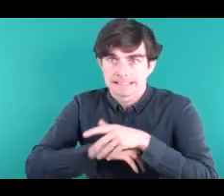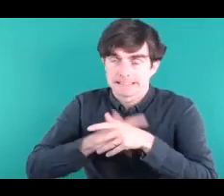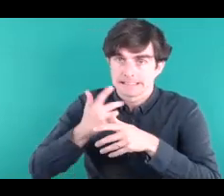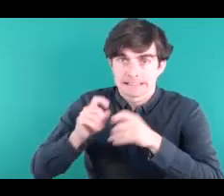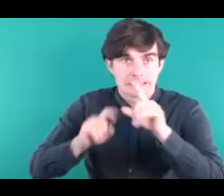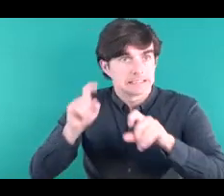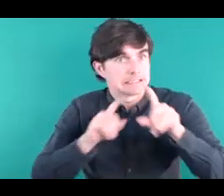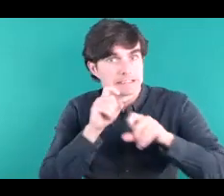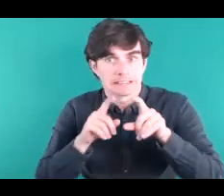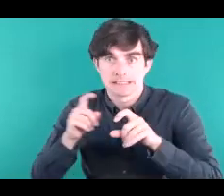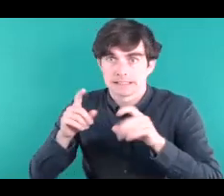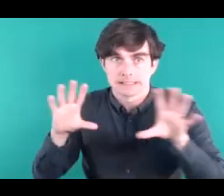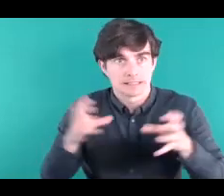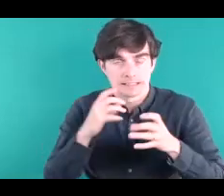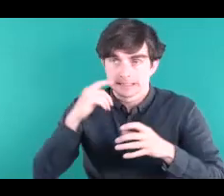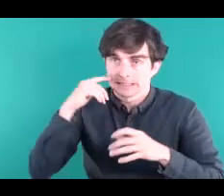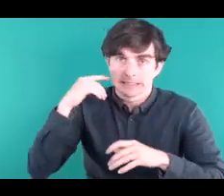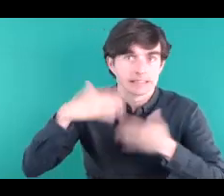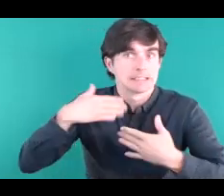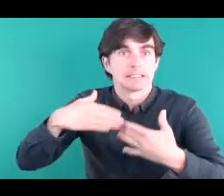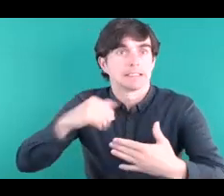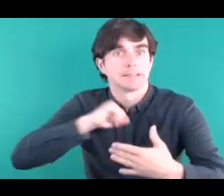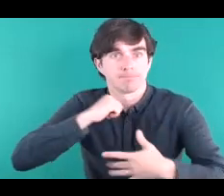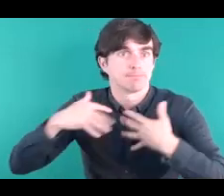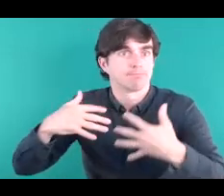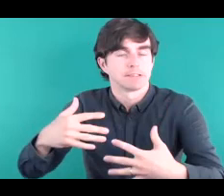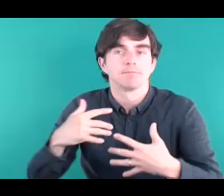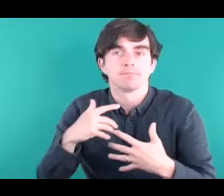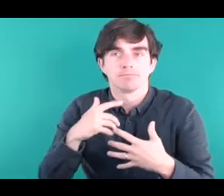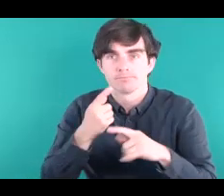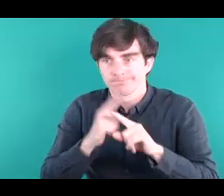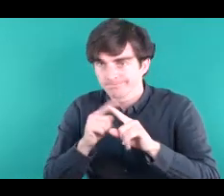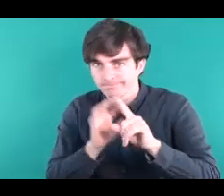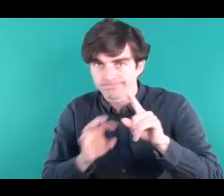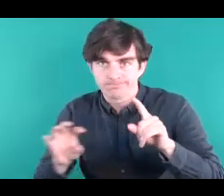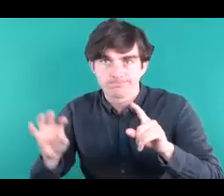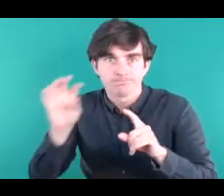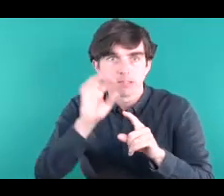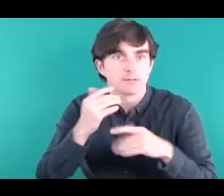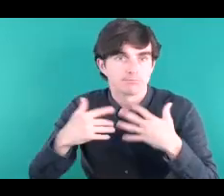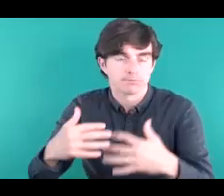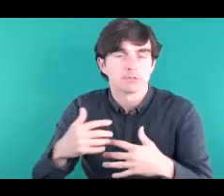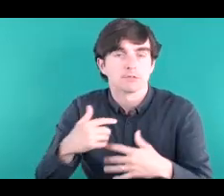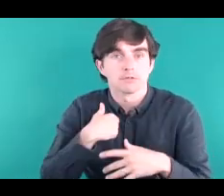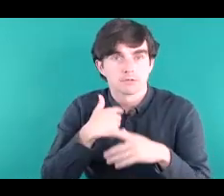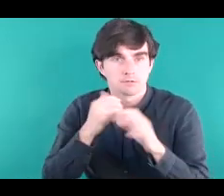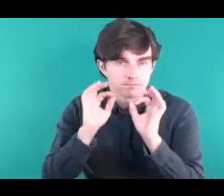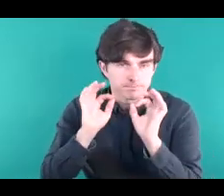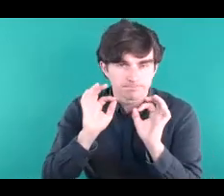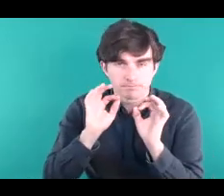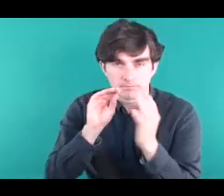like ideal sample number of the respondents to this survey.